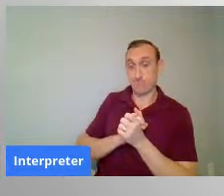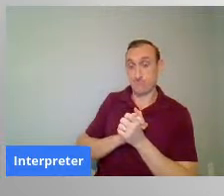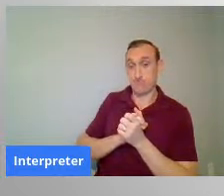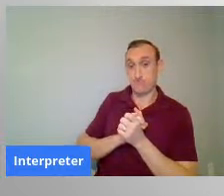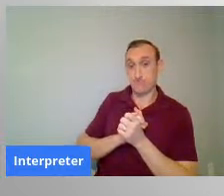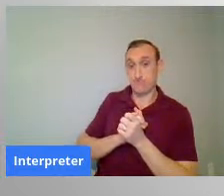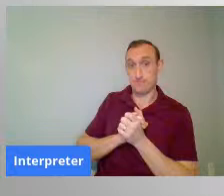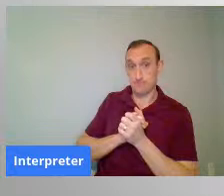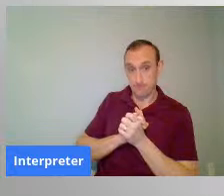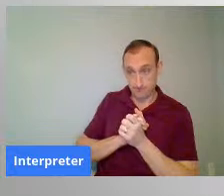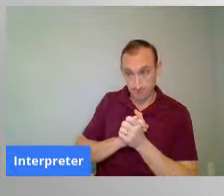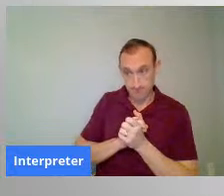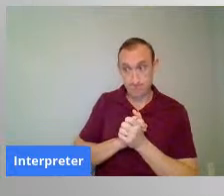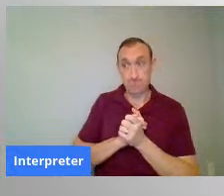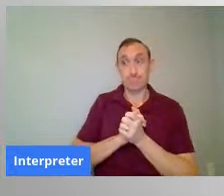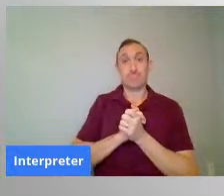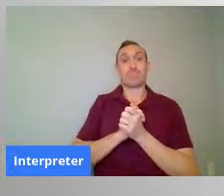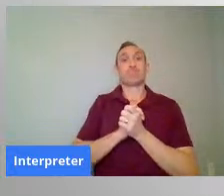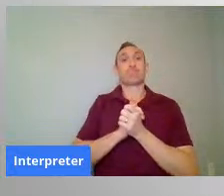Okay.